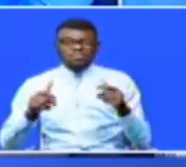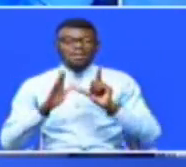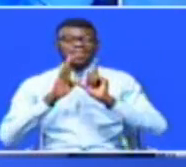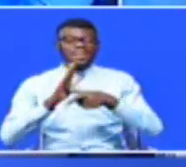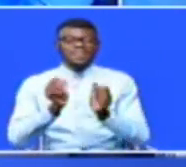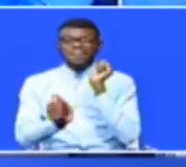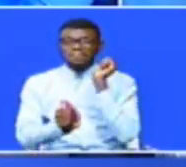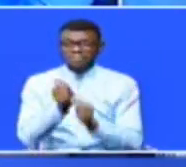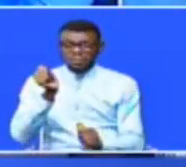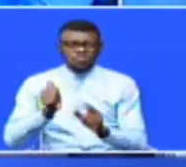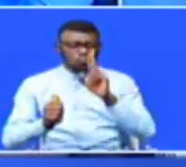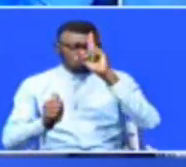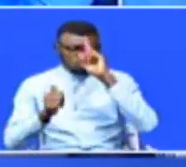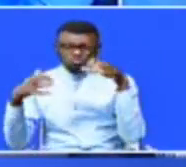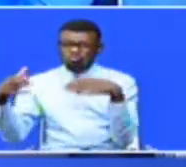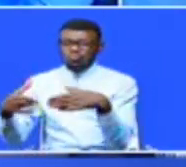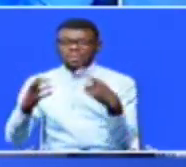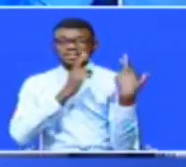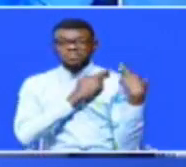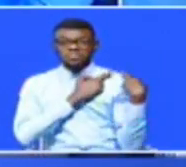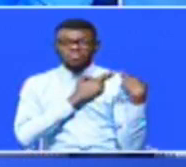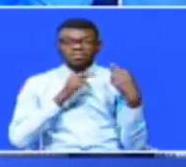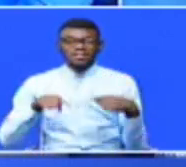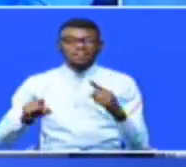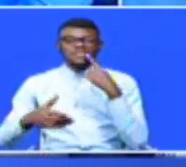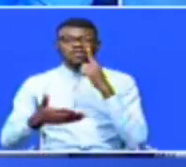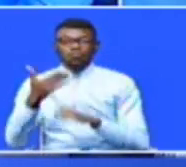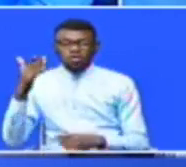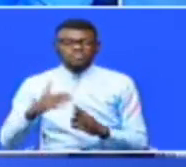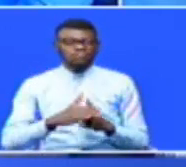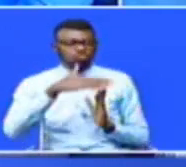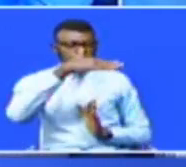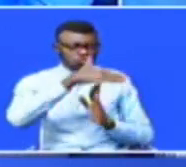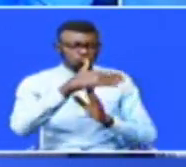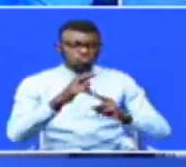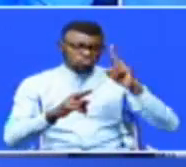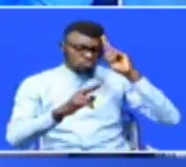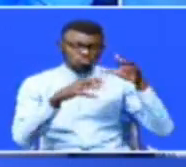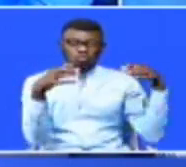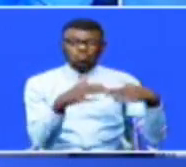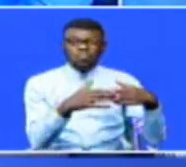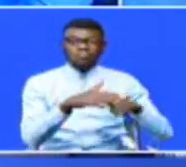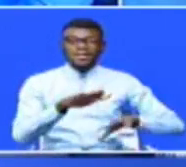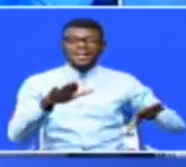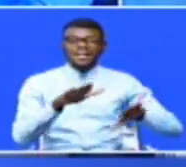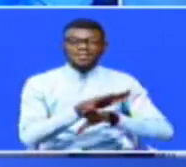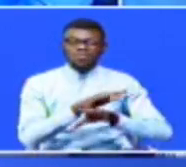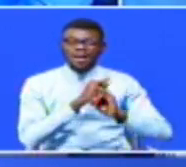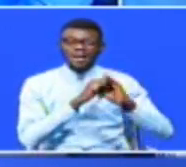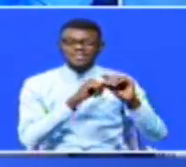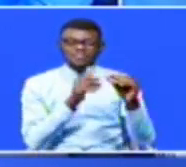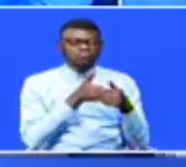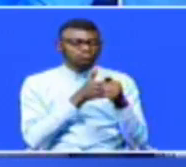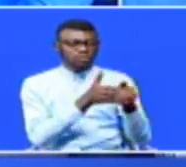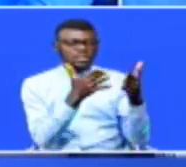the police officers involved. He added that a team of senior police officers led by Deputy Inspector General of Police Edward Mbogwa has